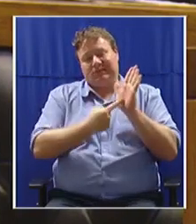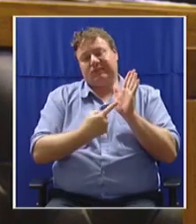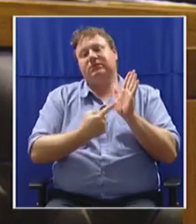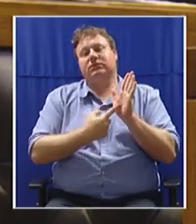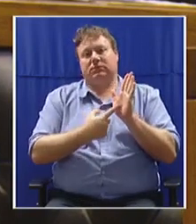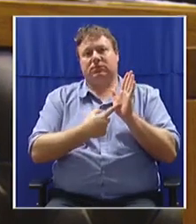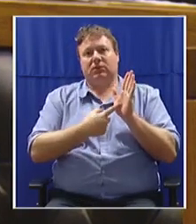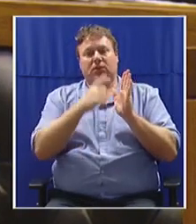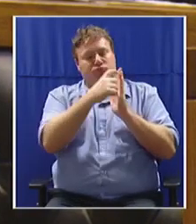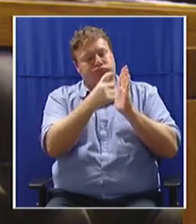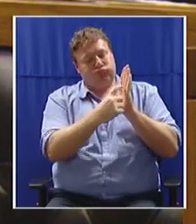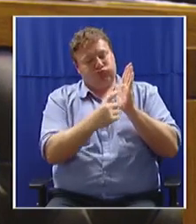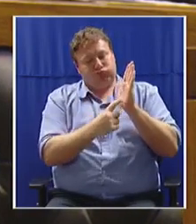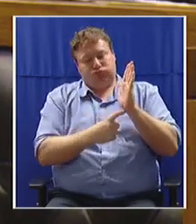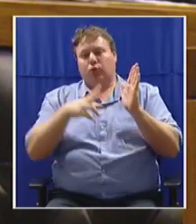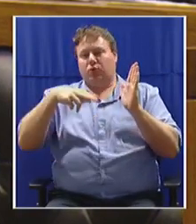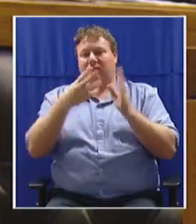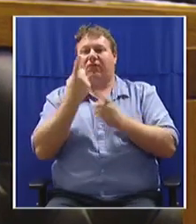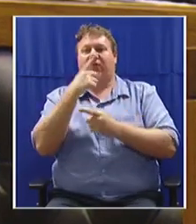it will clarify all of us.